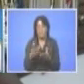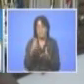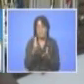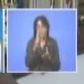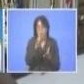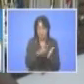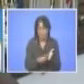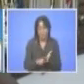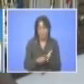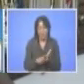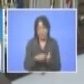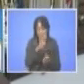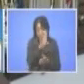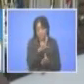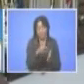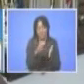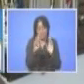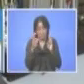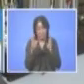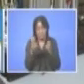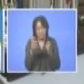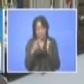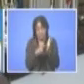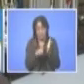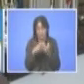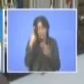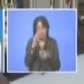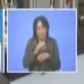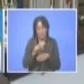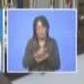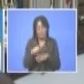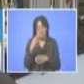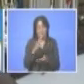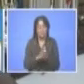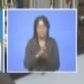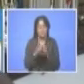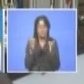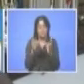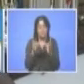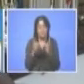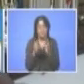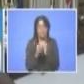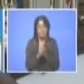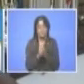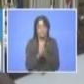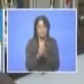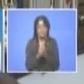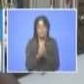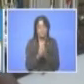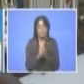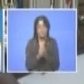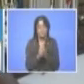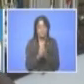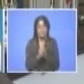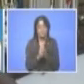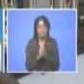National High School Diploma with the threat that if you don't pass them, you will repeat. And I think it